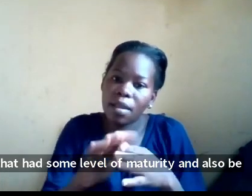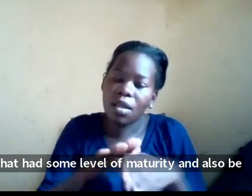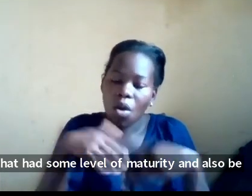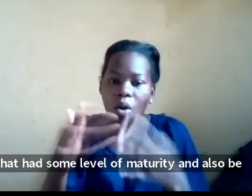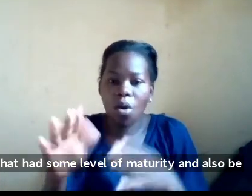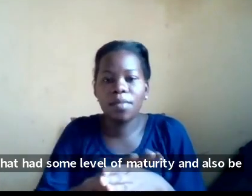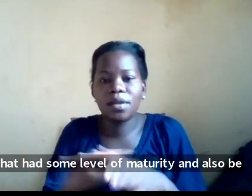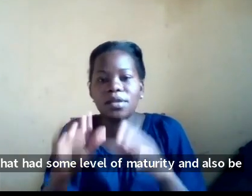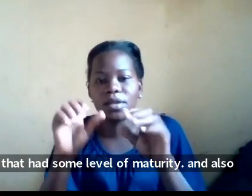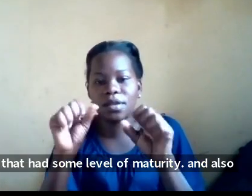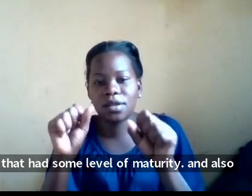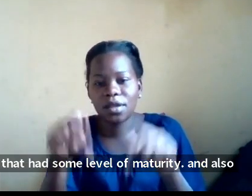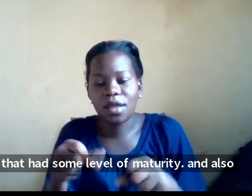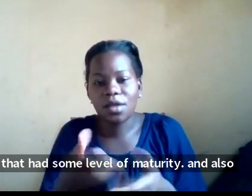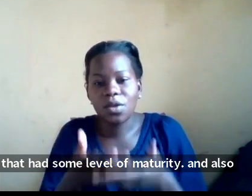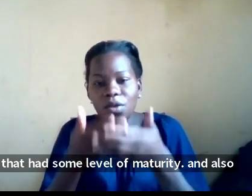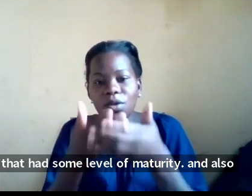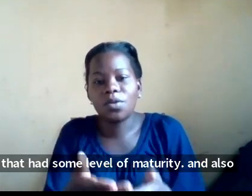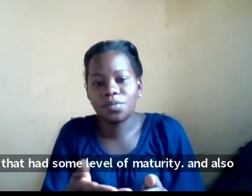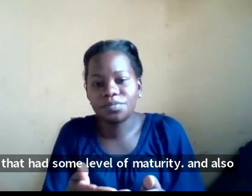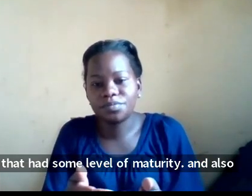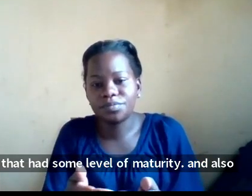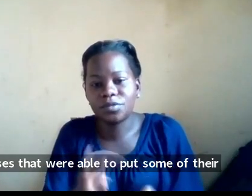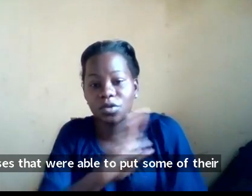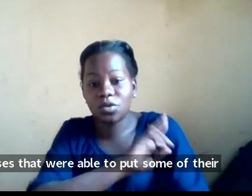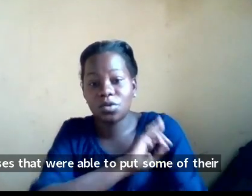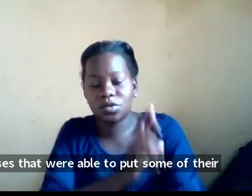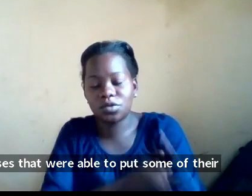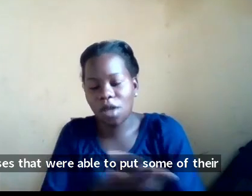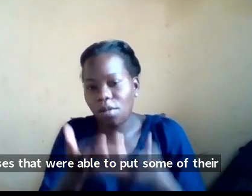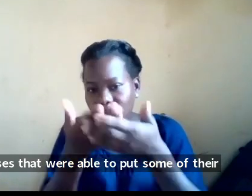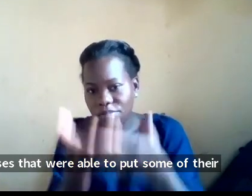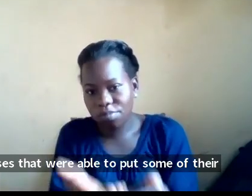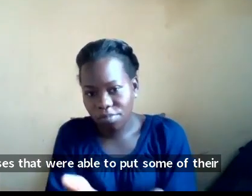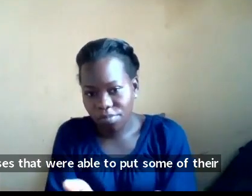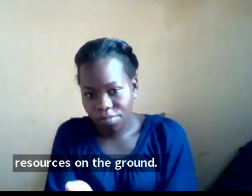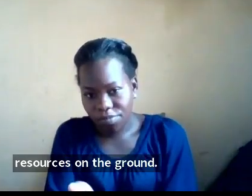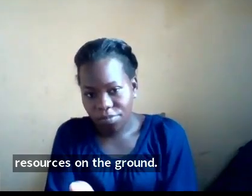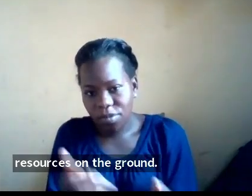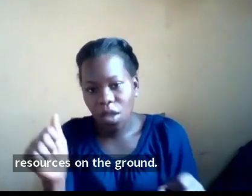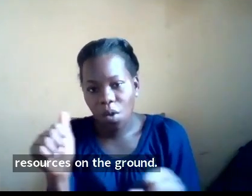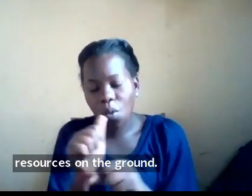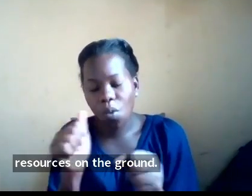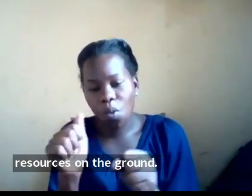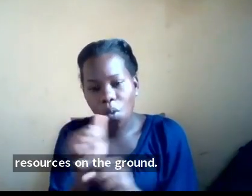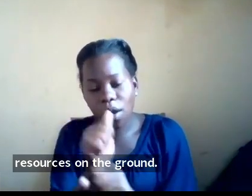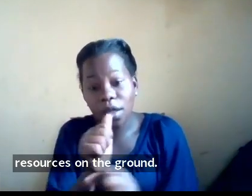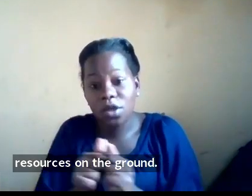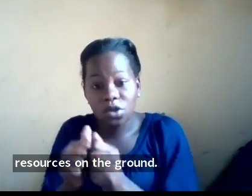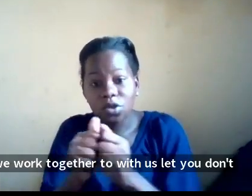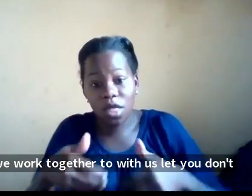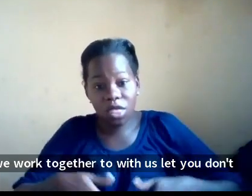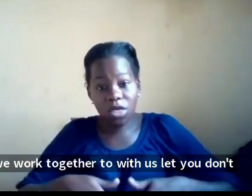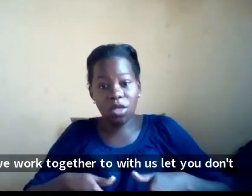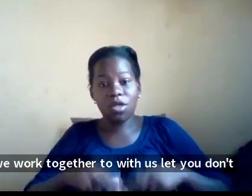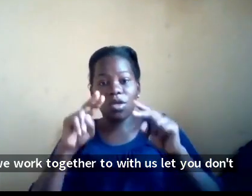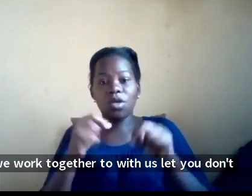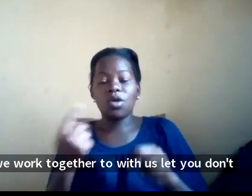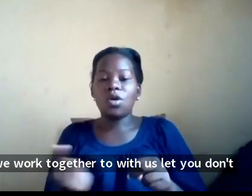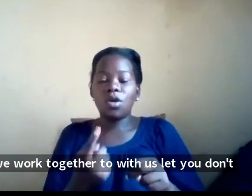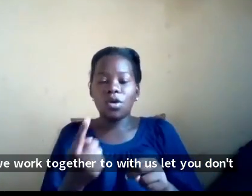put some of their resources on the ground. And then we work together with you so that you don't just expect. A